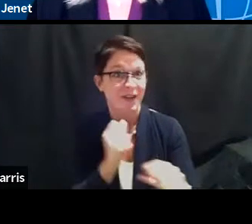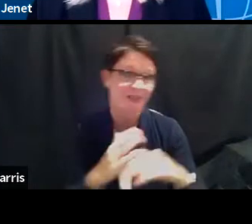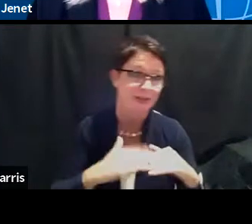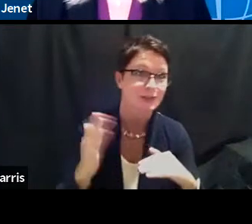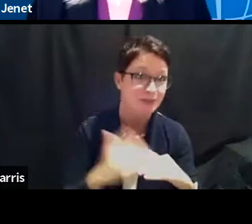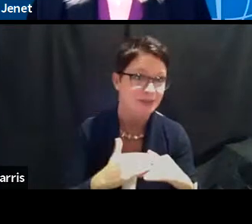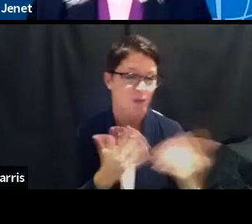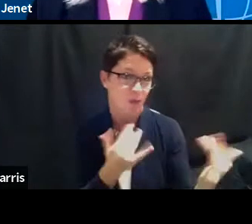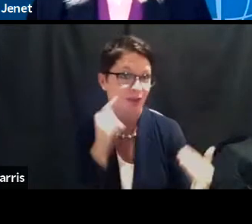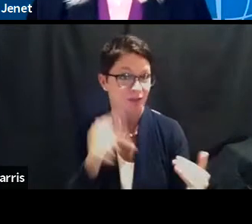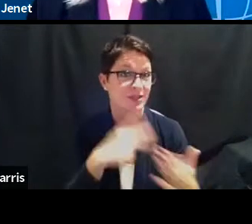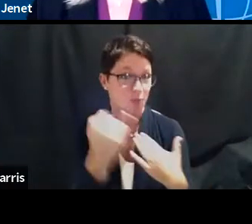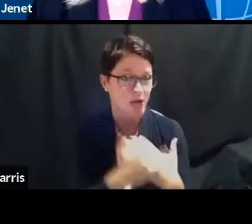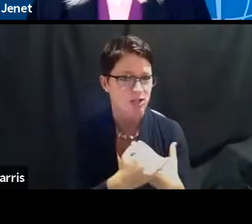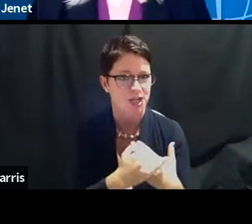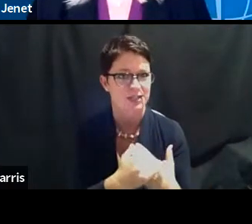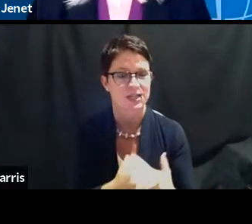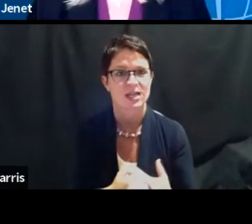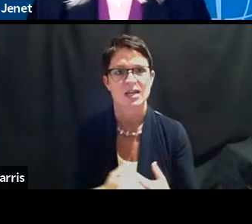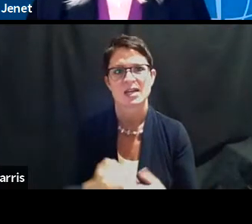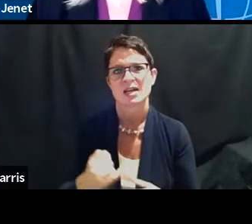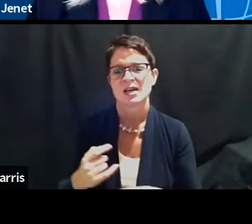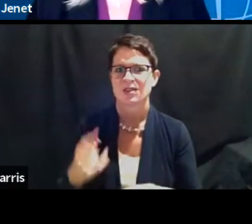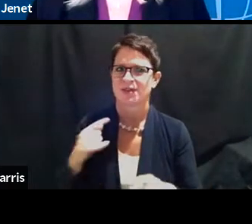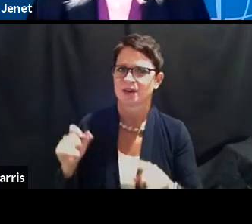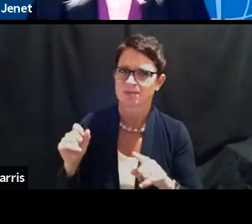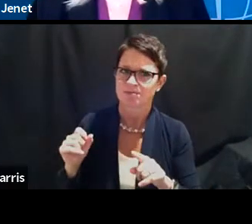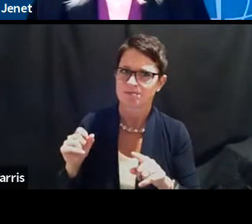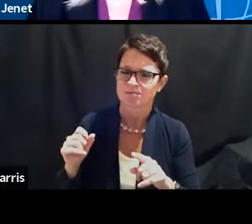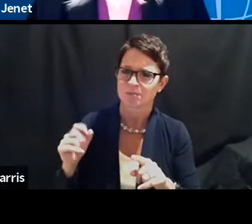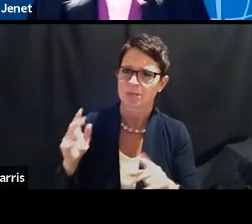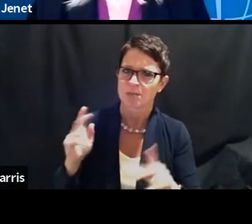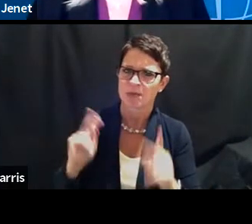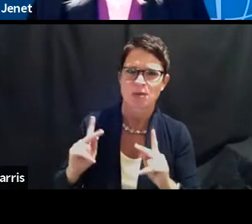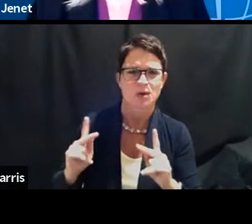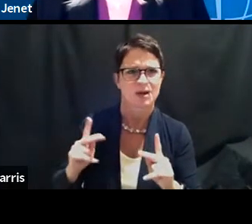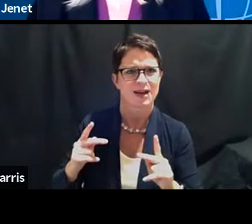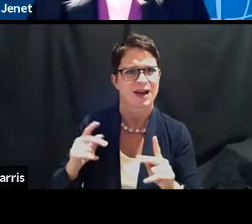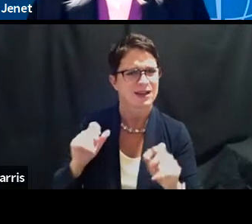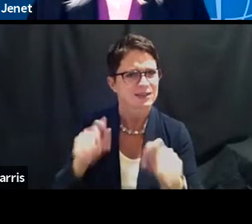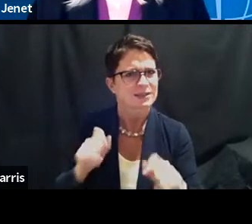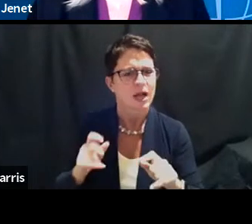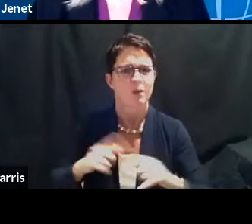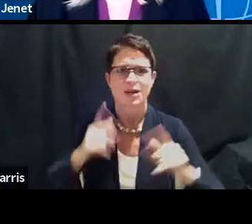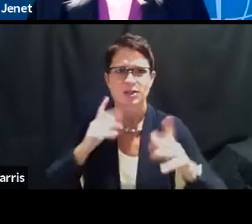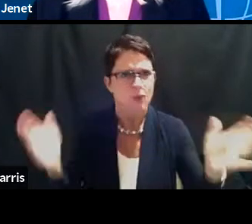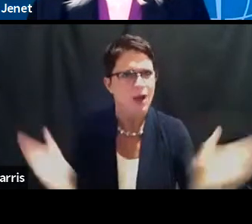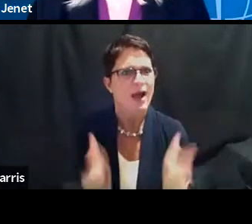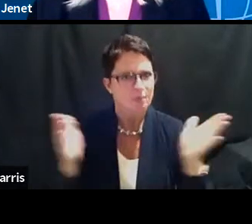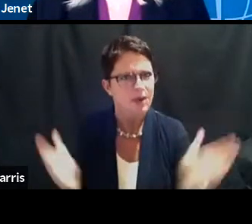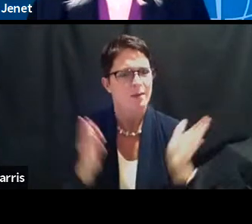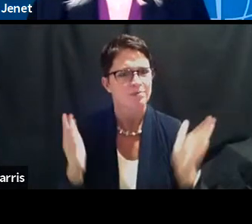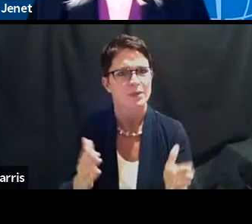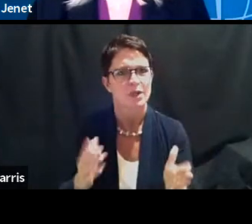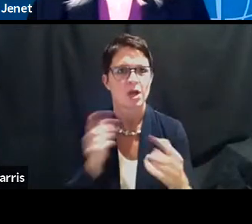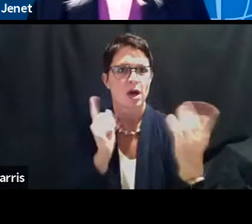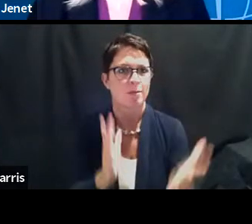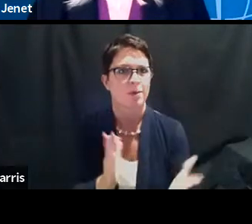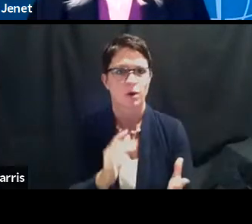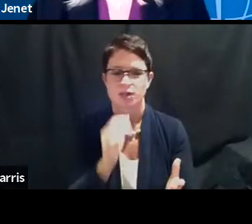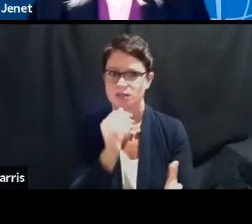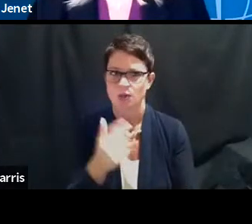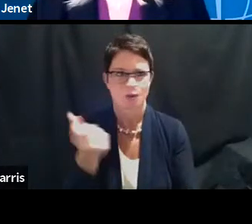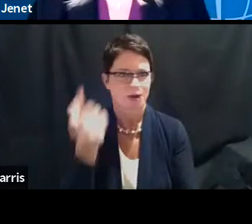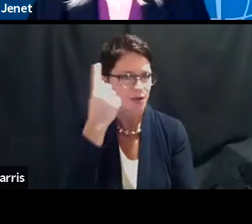years. I think the knee-jerk opposition is insane, and I decided to pipe up. First, the opponents don't get